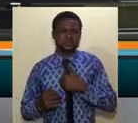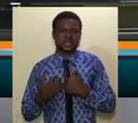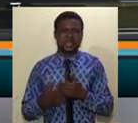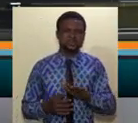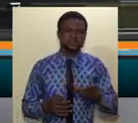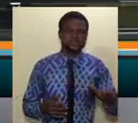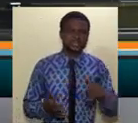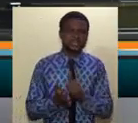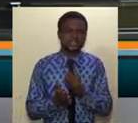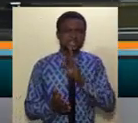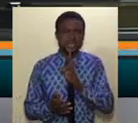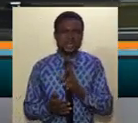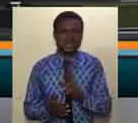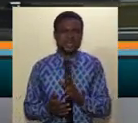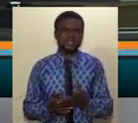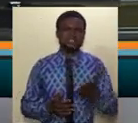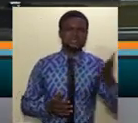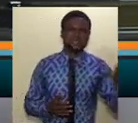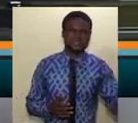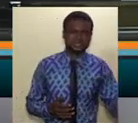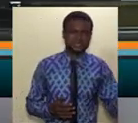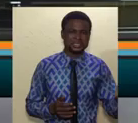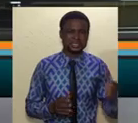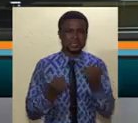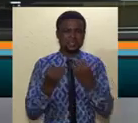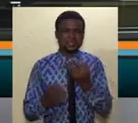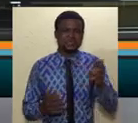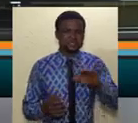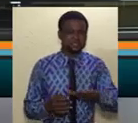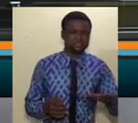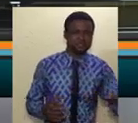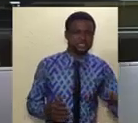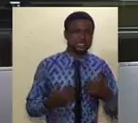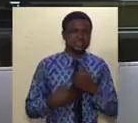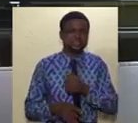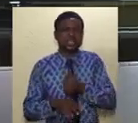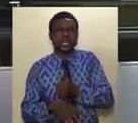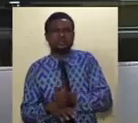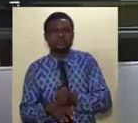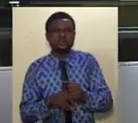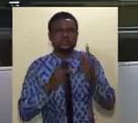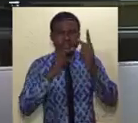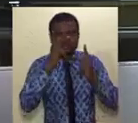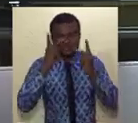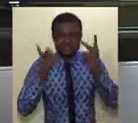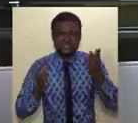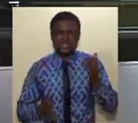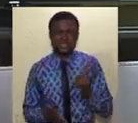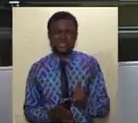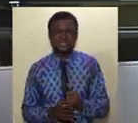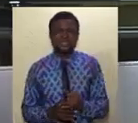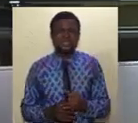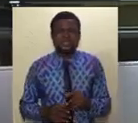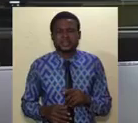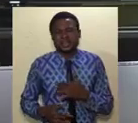that are probably being violated, some being abused, like physical abuse. Emotional